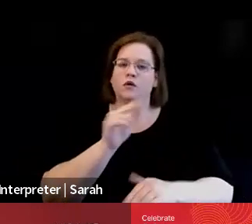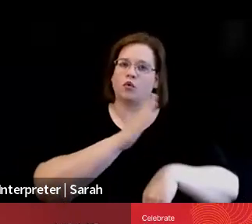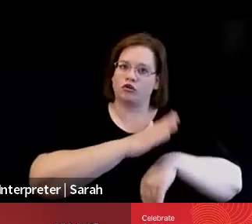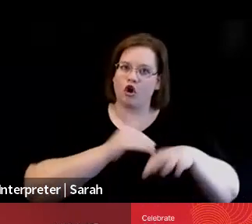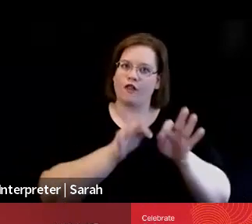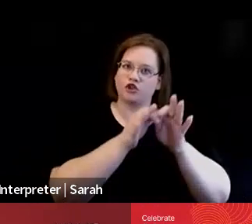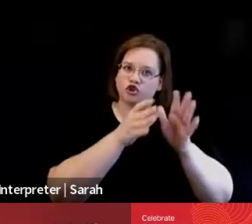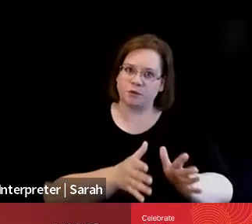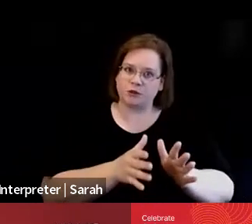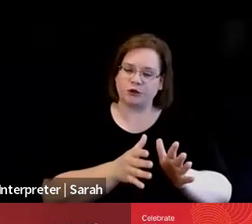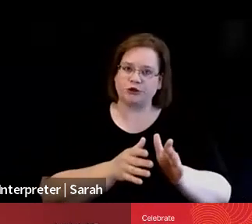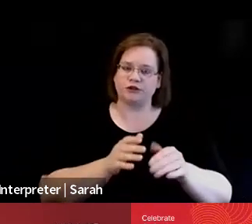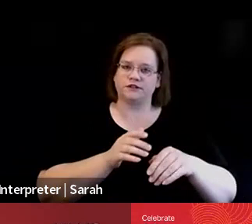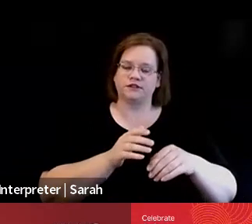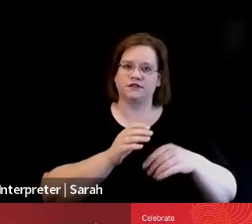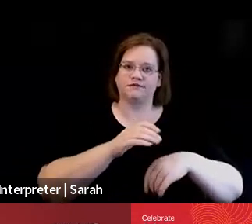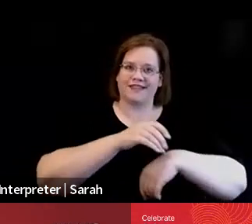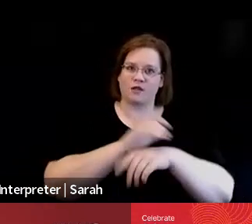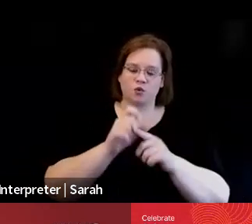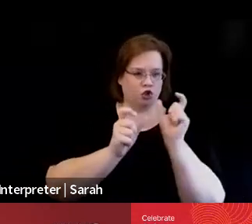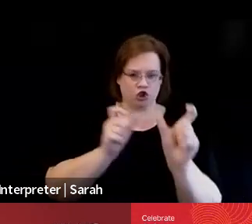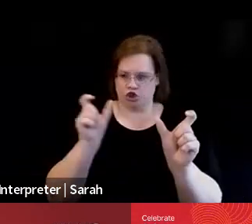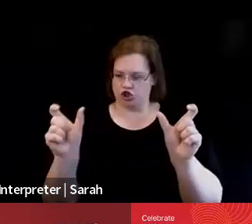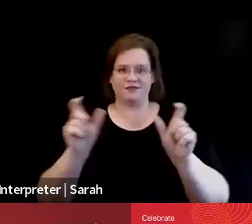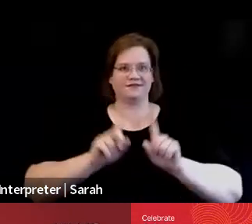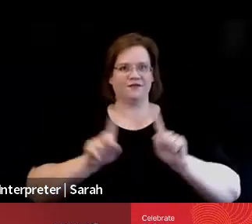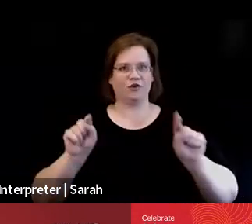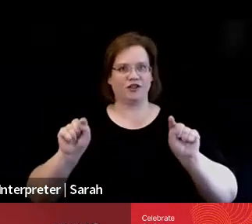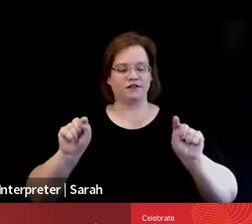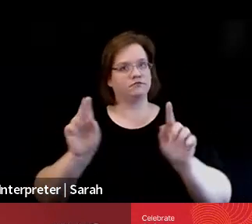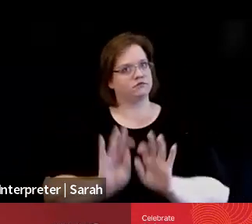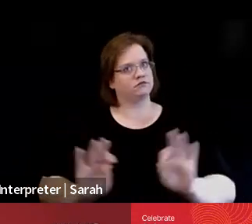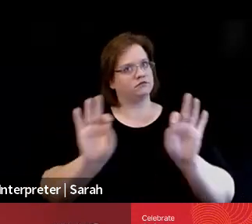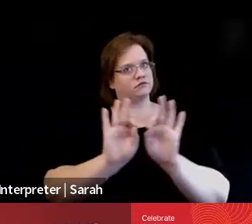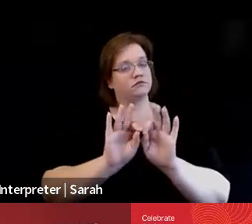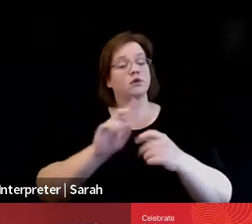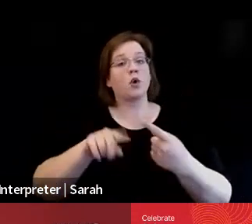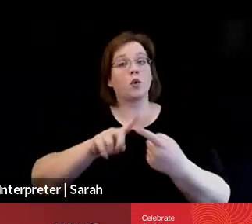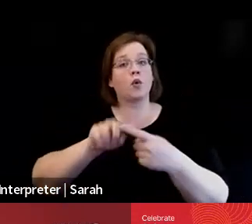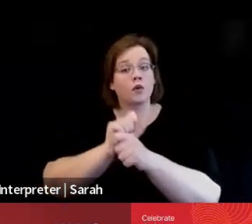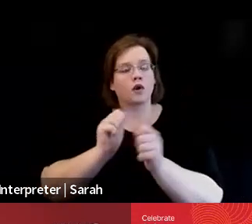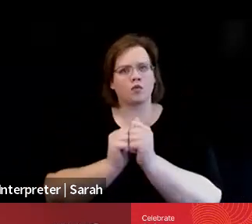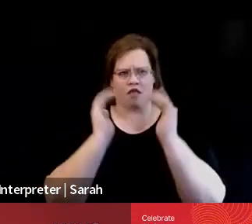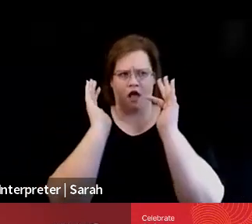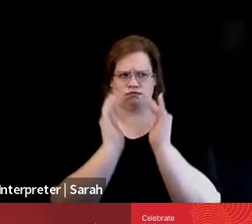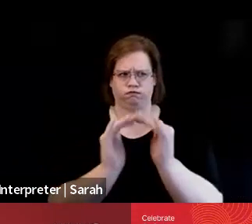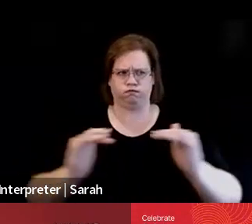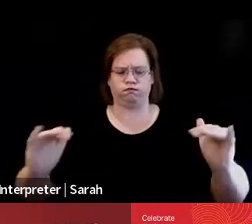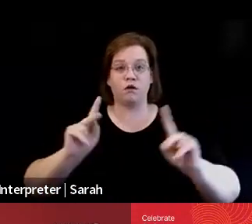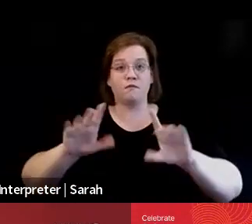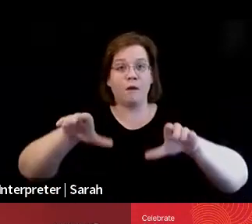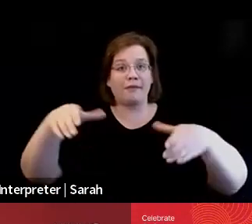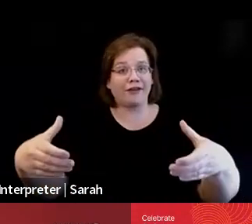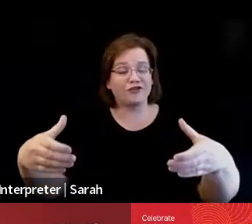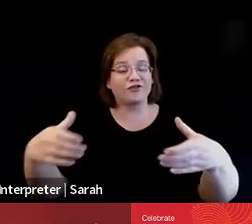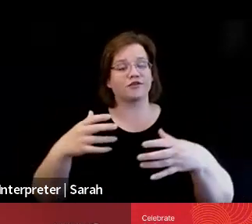really important, because I often find that when we're working with a very diverse patient populations, that kind of getting